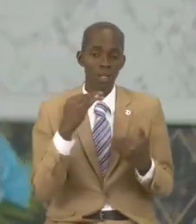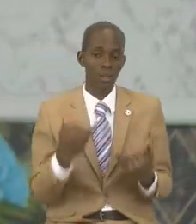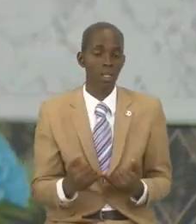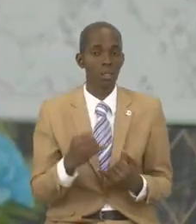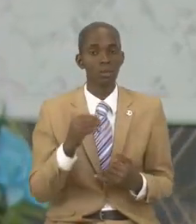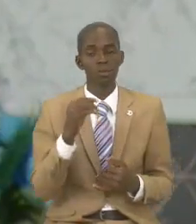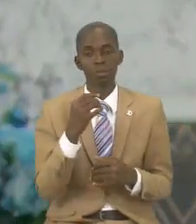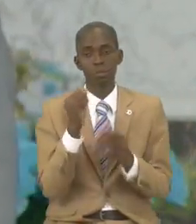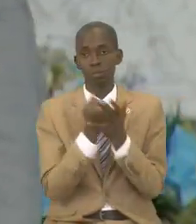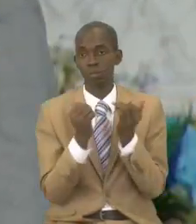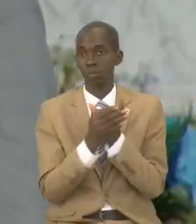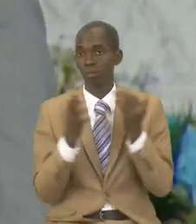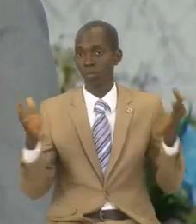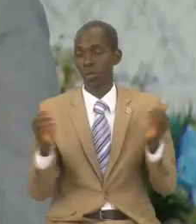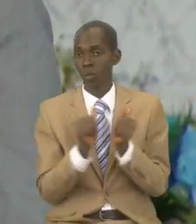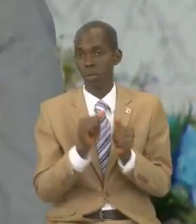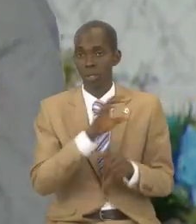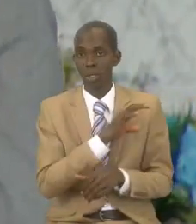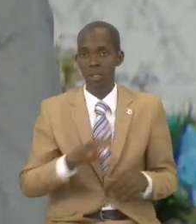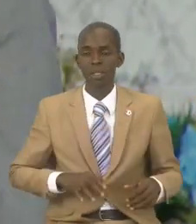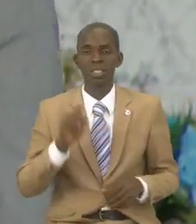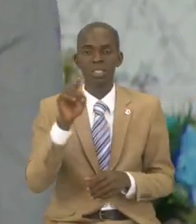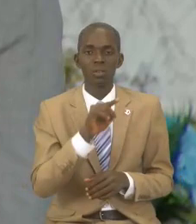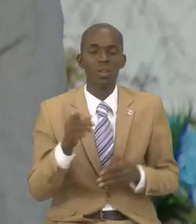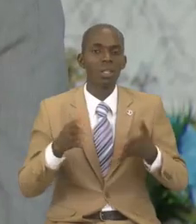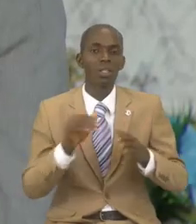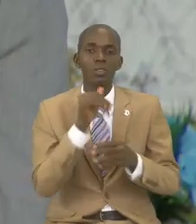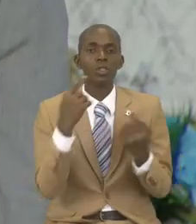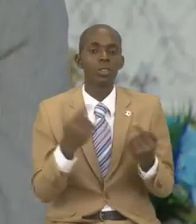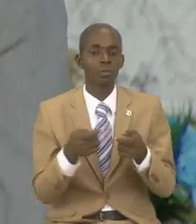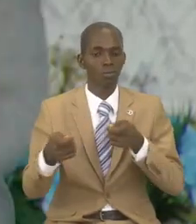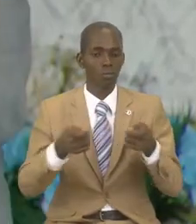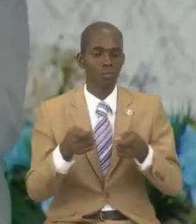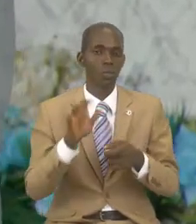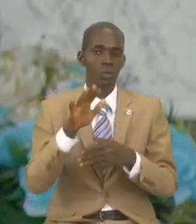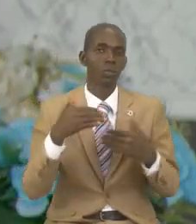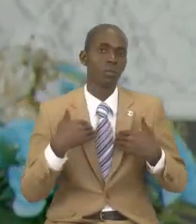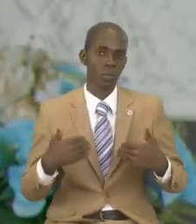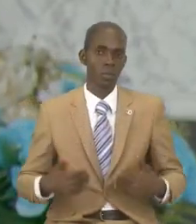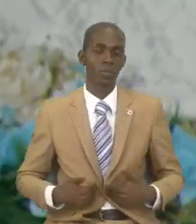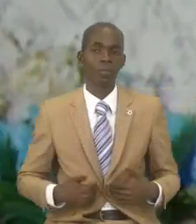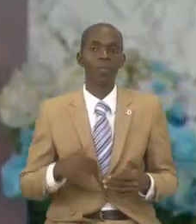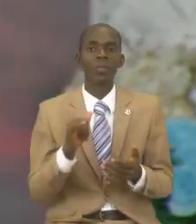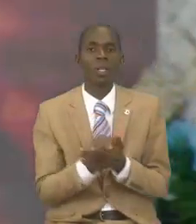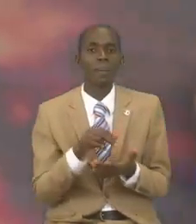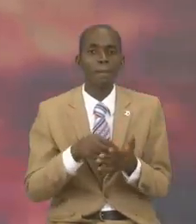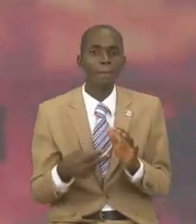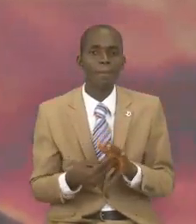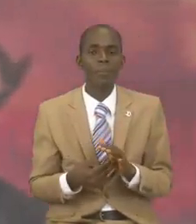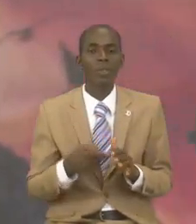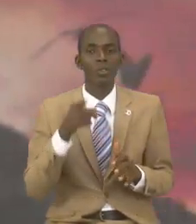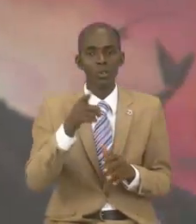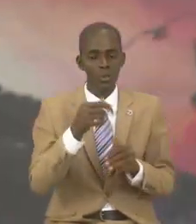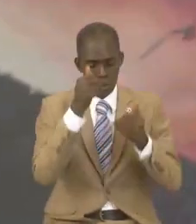Therefore, let not sin reign in your mortal body, that ye should obey it in